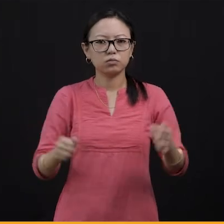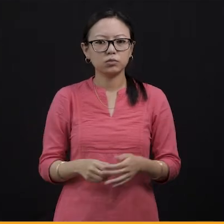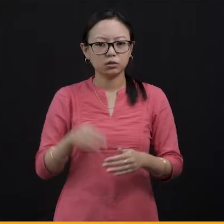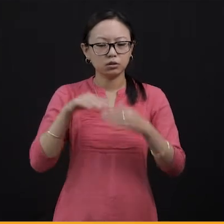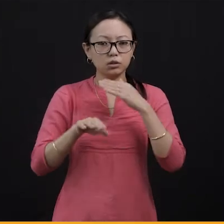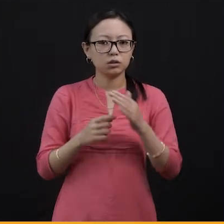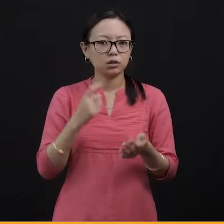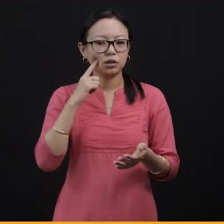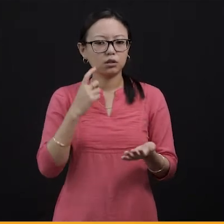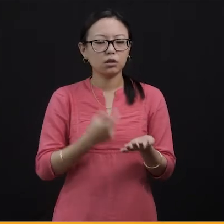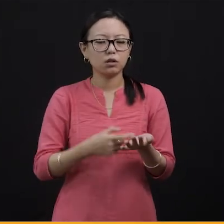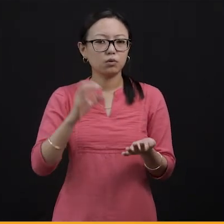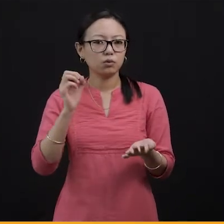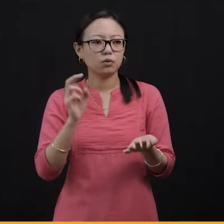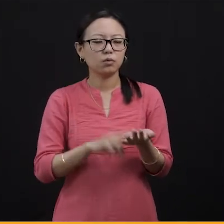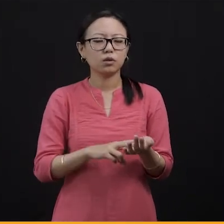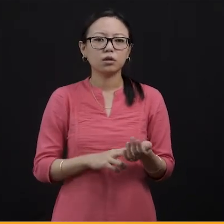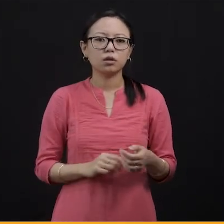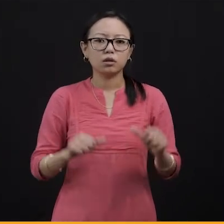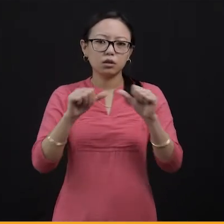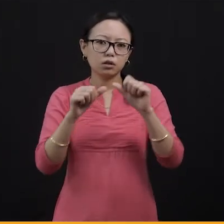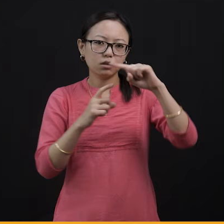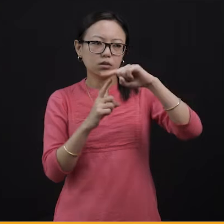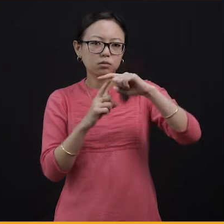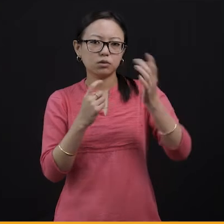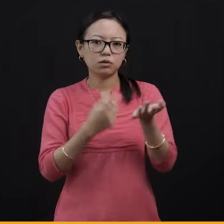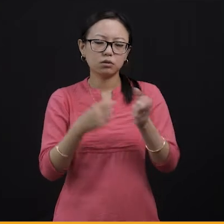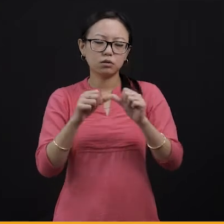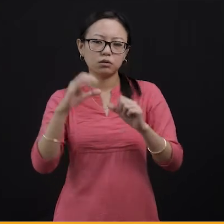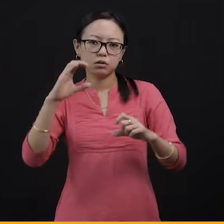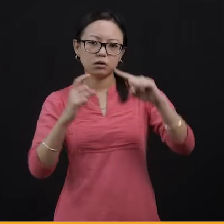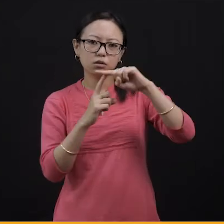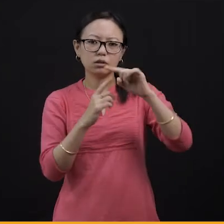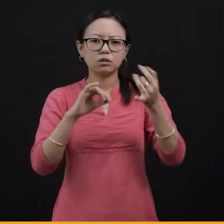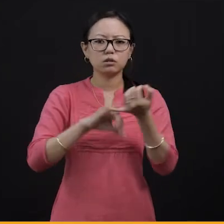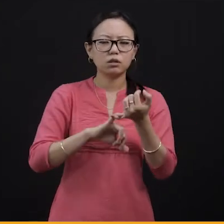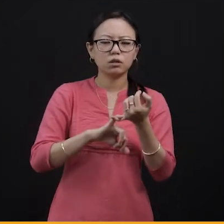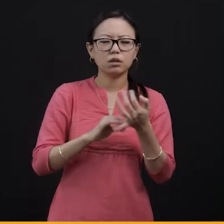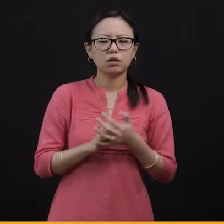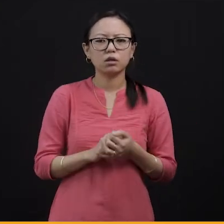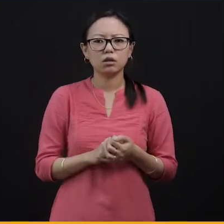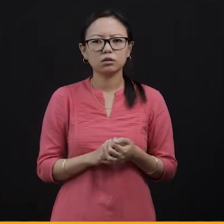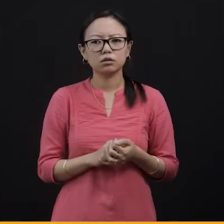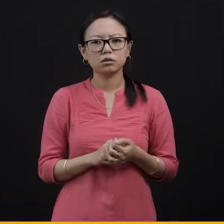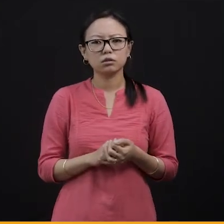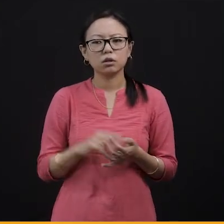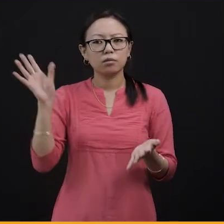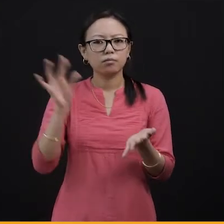So you can try this activity at 3 different places, okay, at 3 different places. Maybe you can